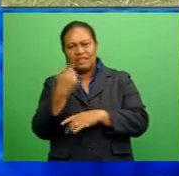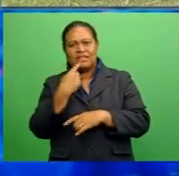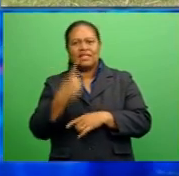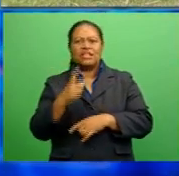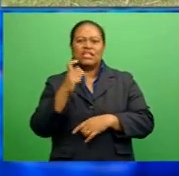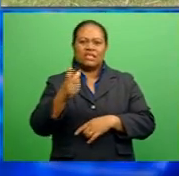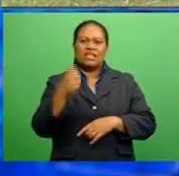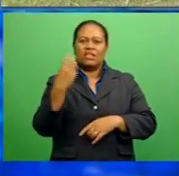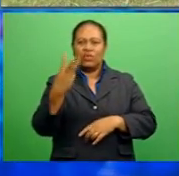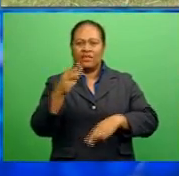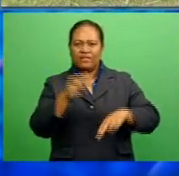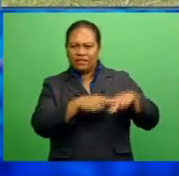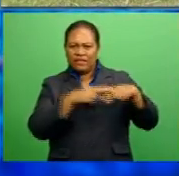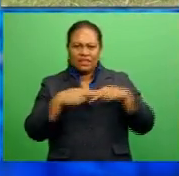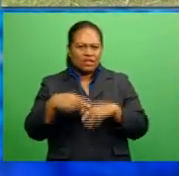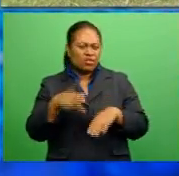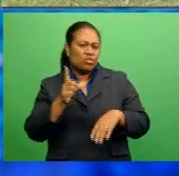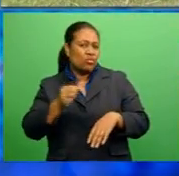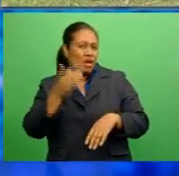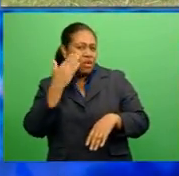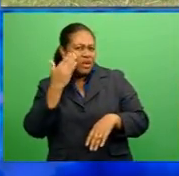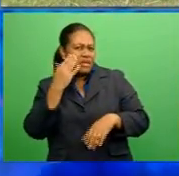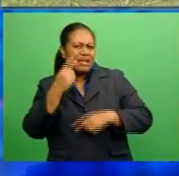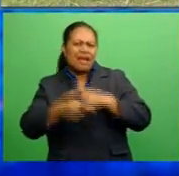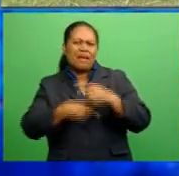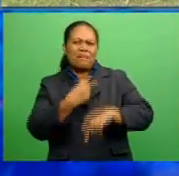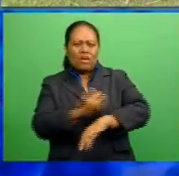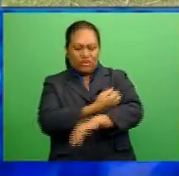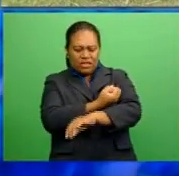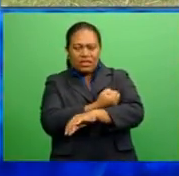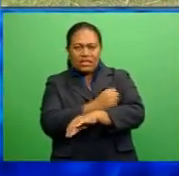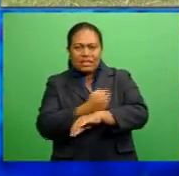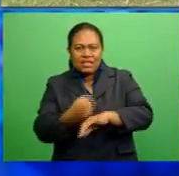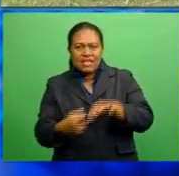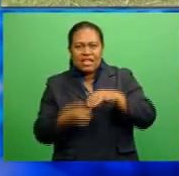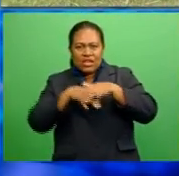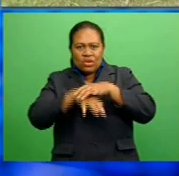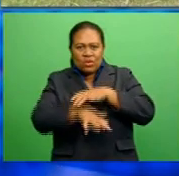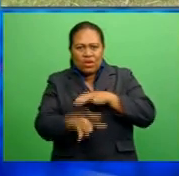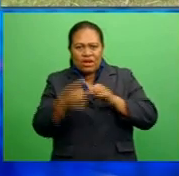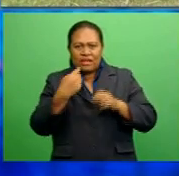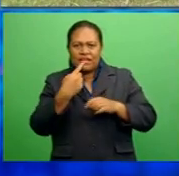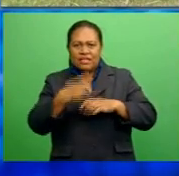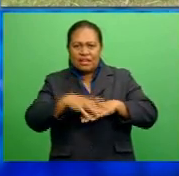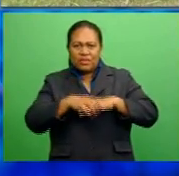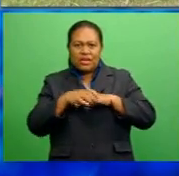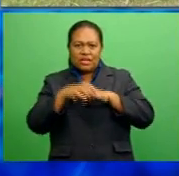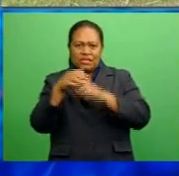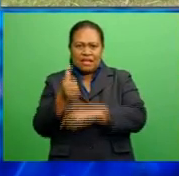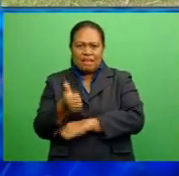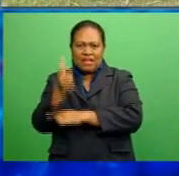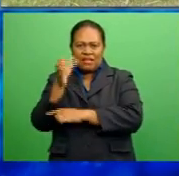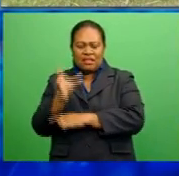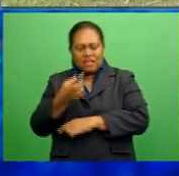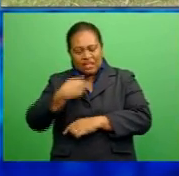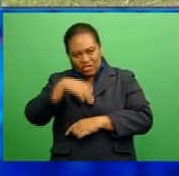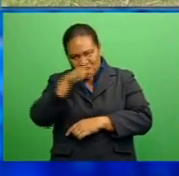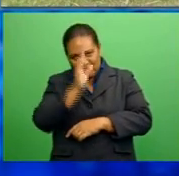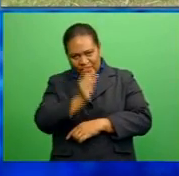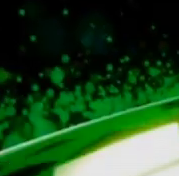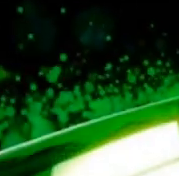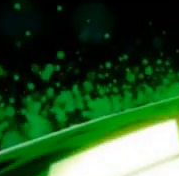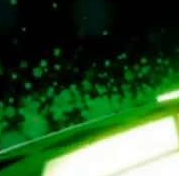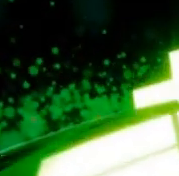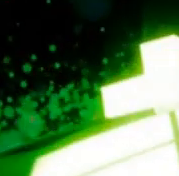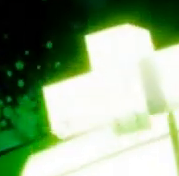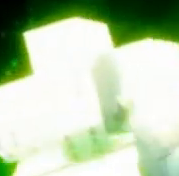celebration focused on raising awareness about the seagrass, with British High Commissioner George Edgar officiating as chief guest. Eleanor Turangaivu has